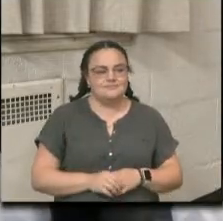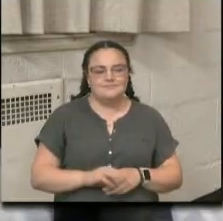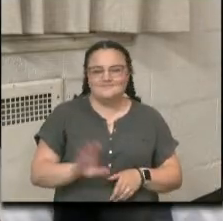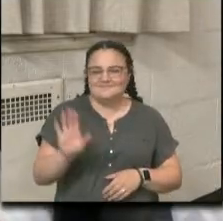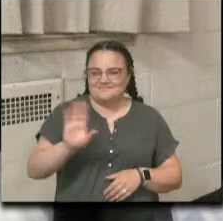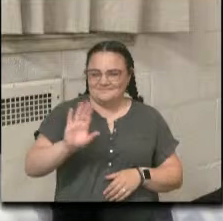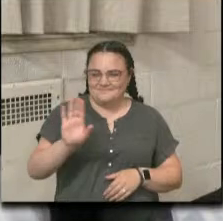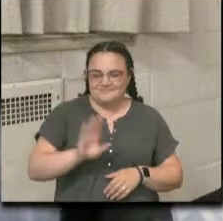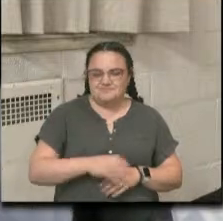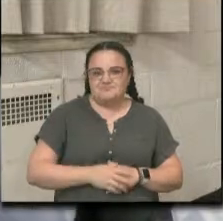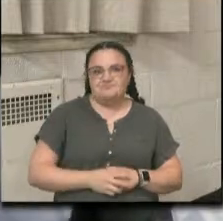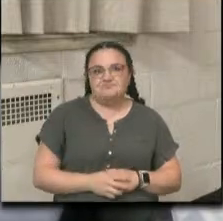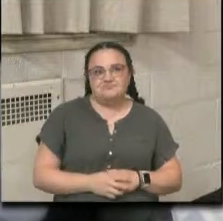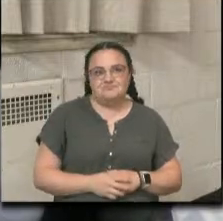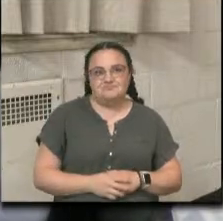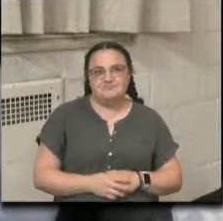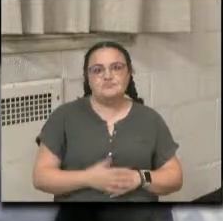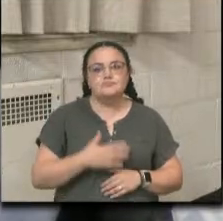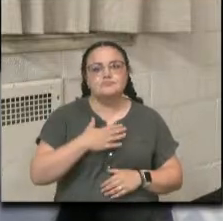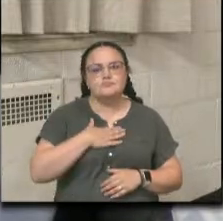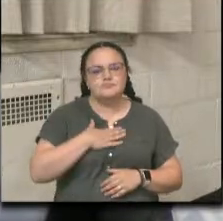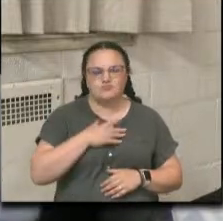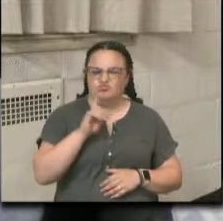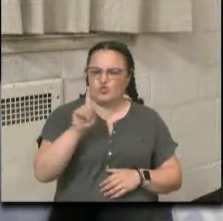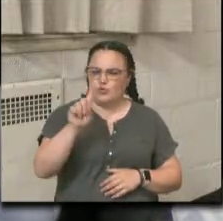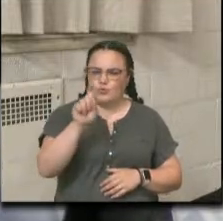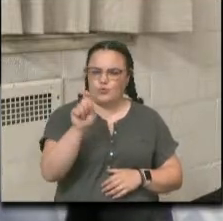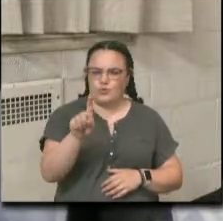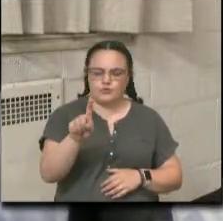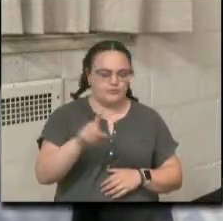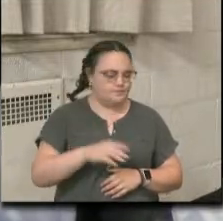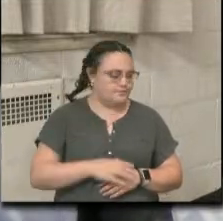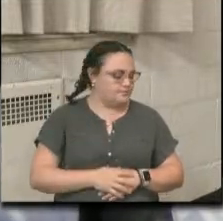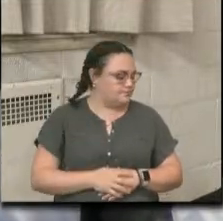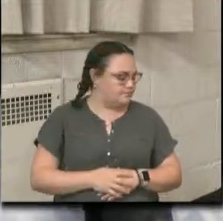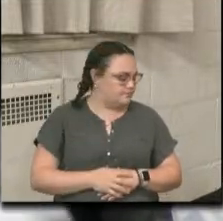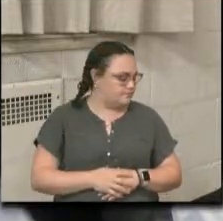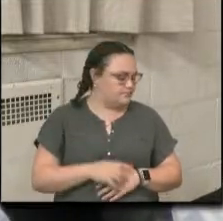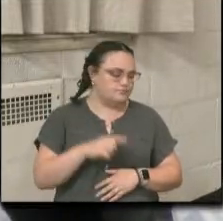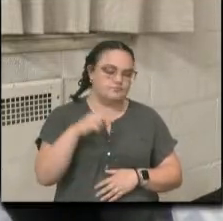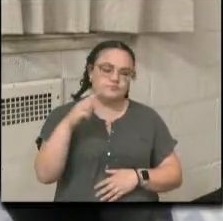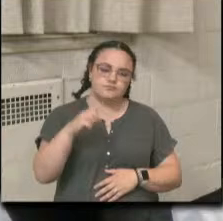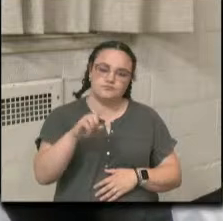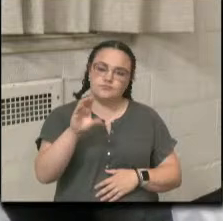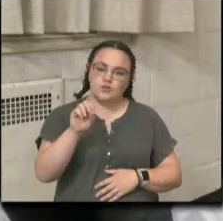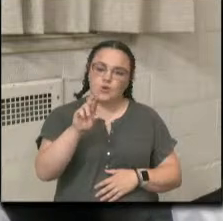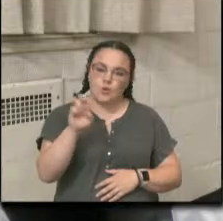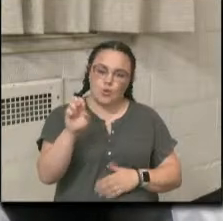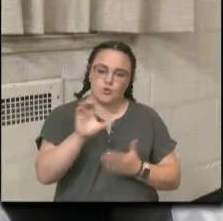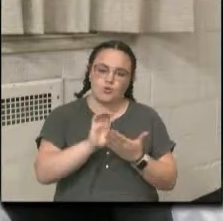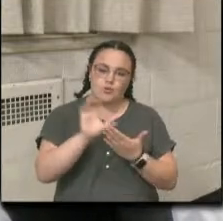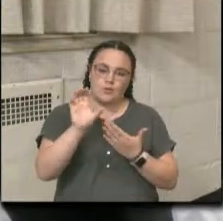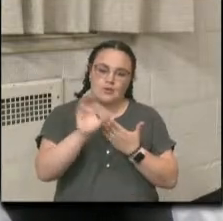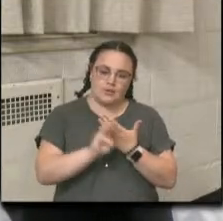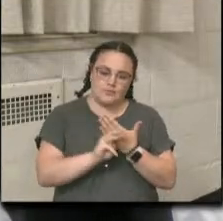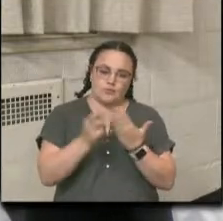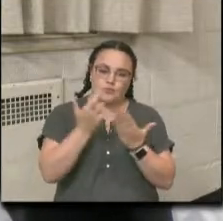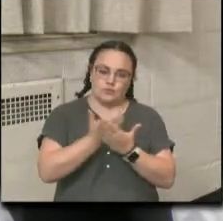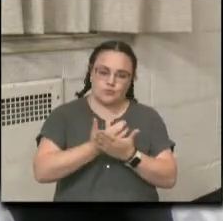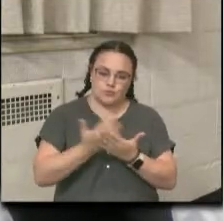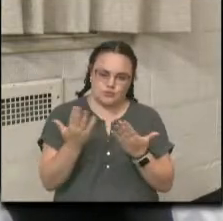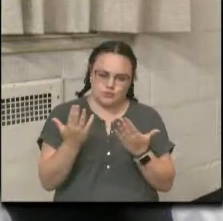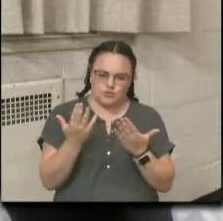Hi. My only question is under the core curriculum resources, under the